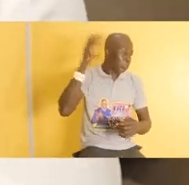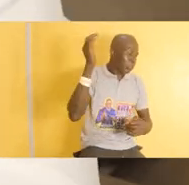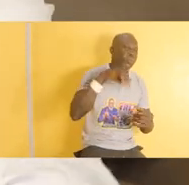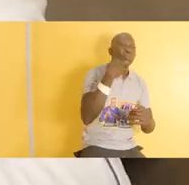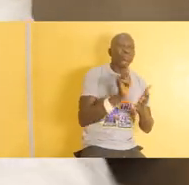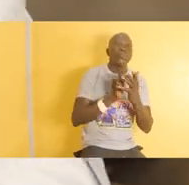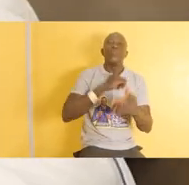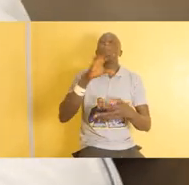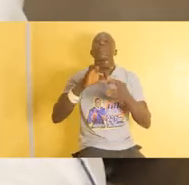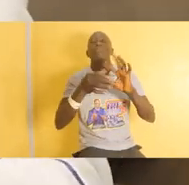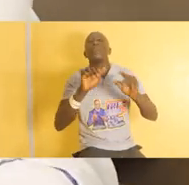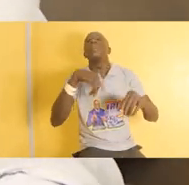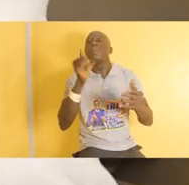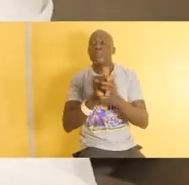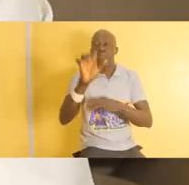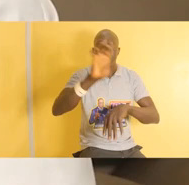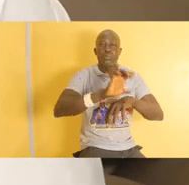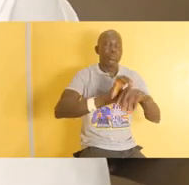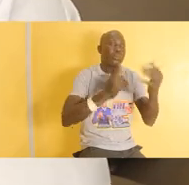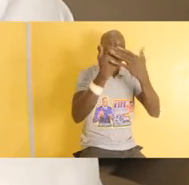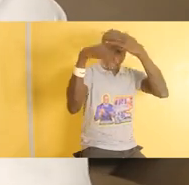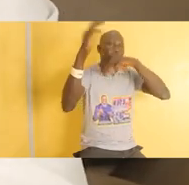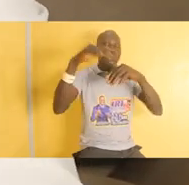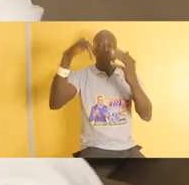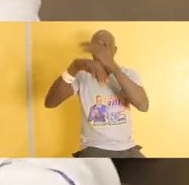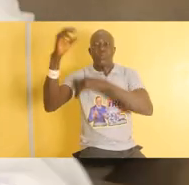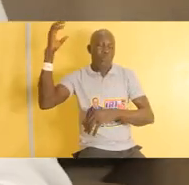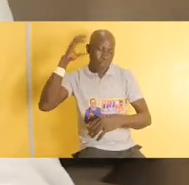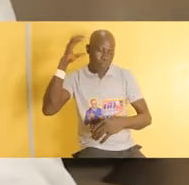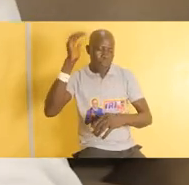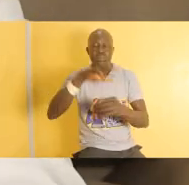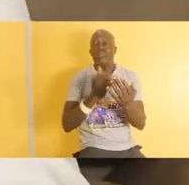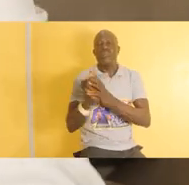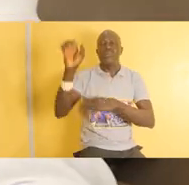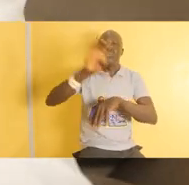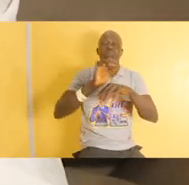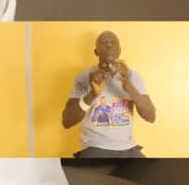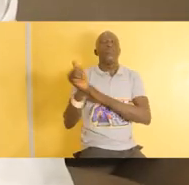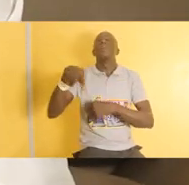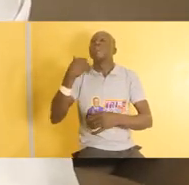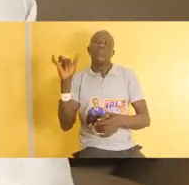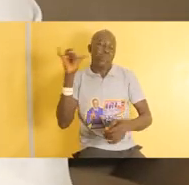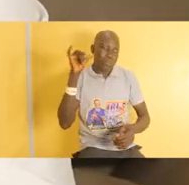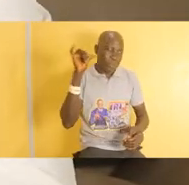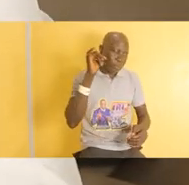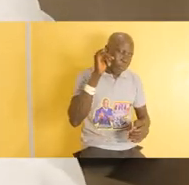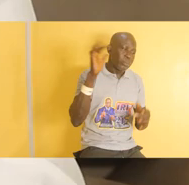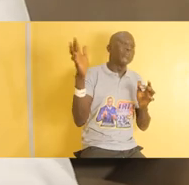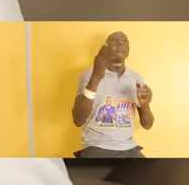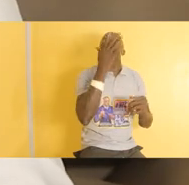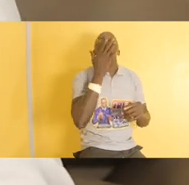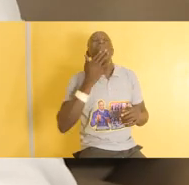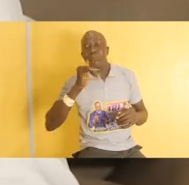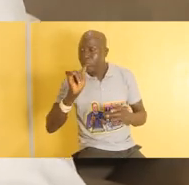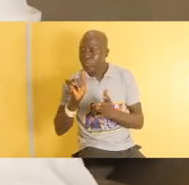me how ki gbe orun ade gbo every we hear solution ade solution mo so ni ana I said yes mo ni jeu